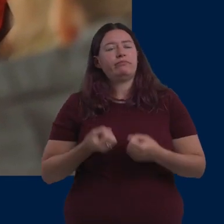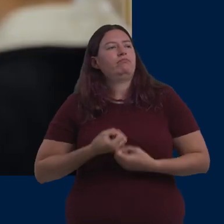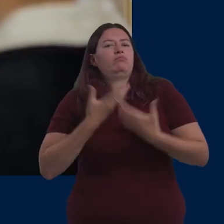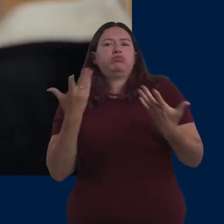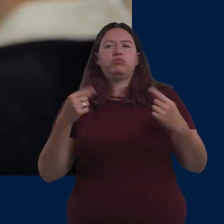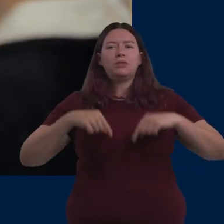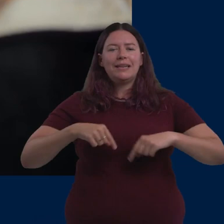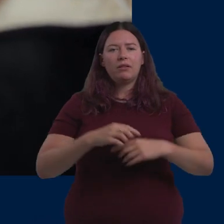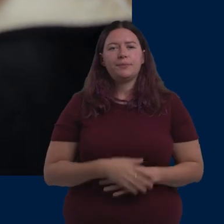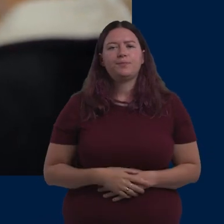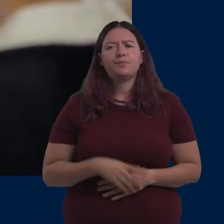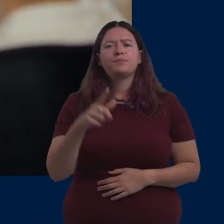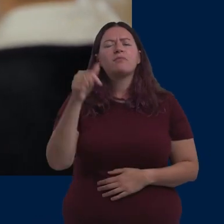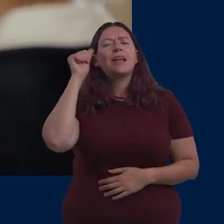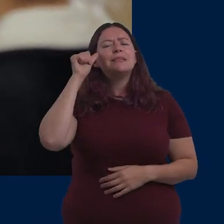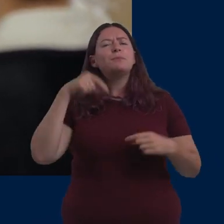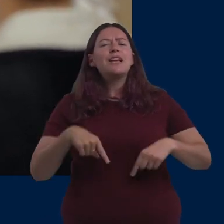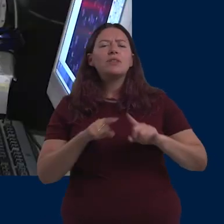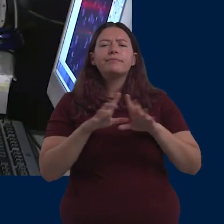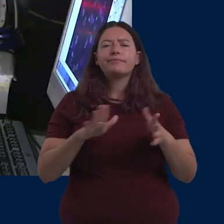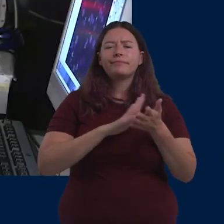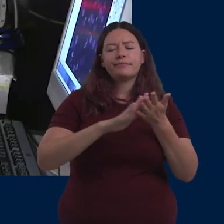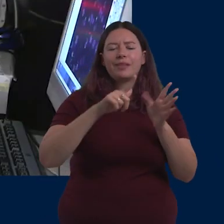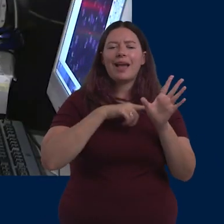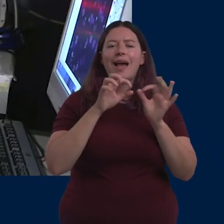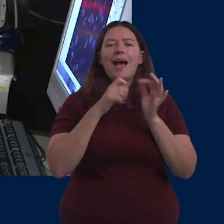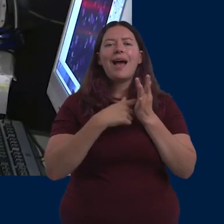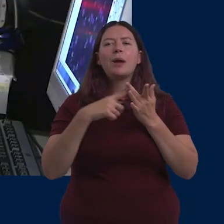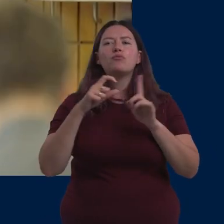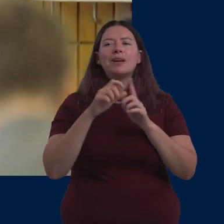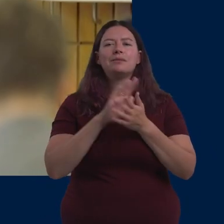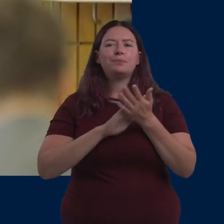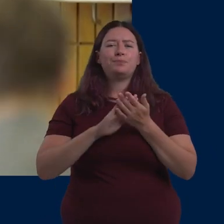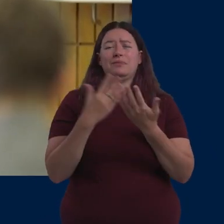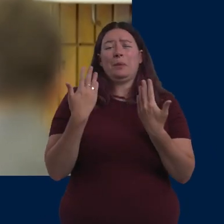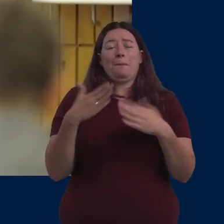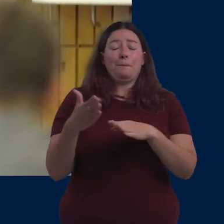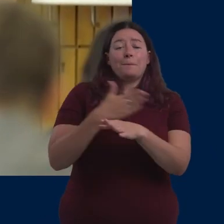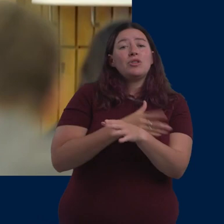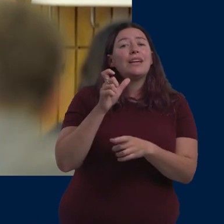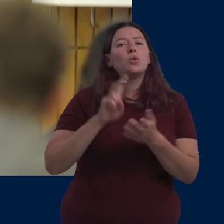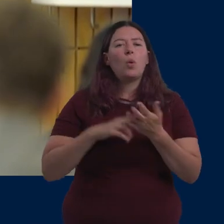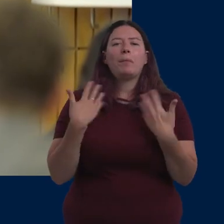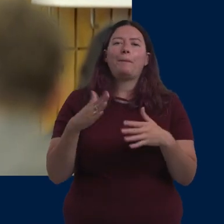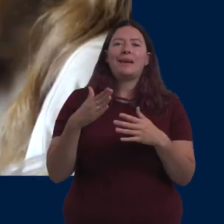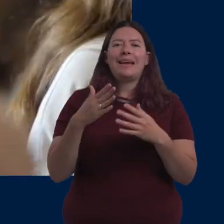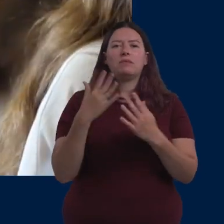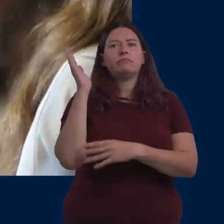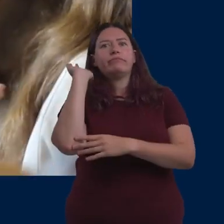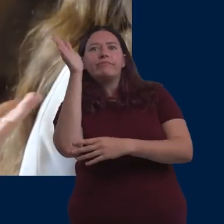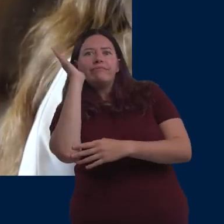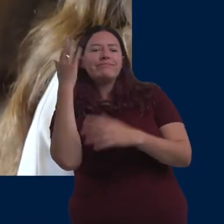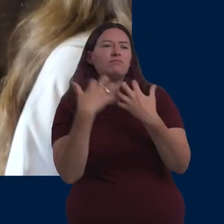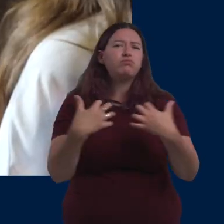here. Your experience here will be a hybrid one. We, like all major universities, used to run lectures with hundreds of